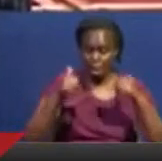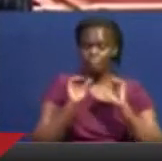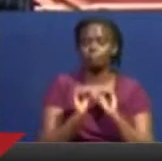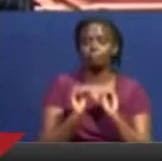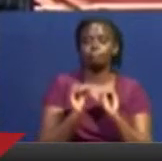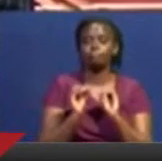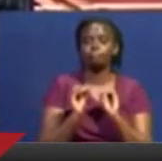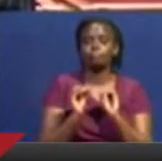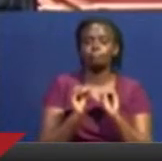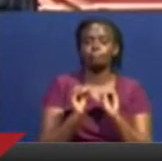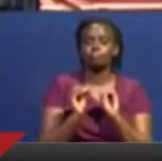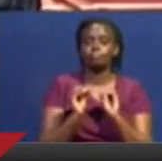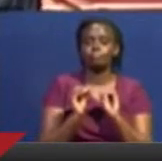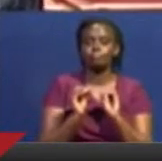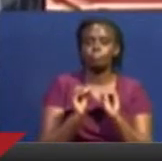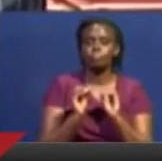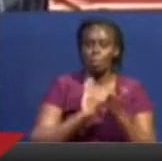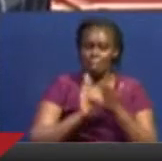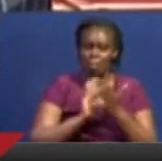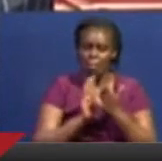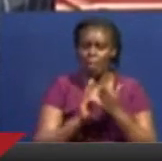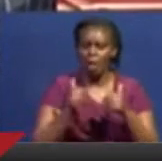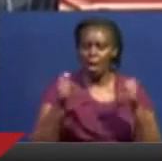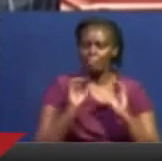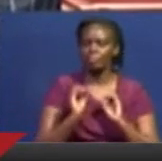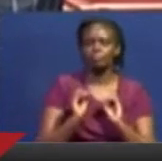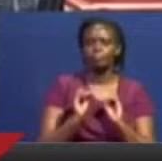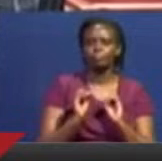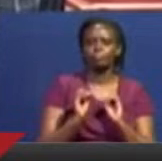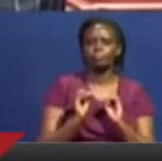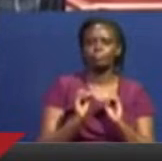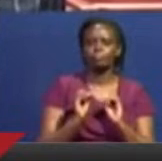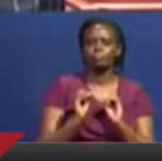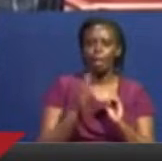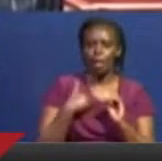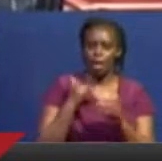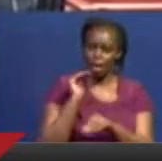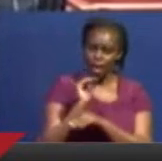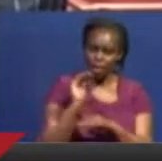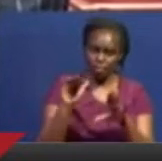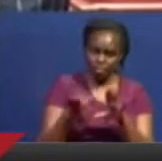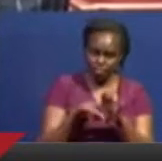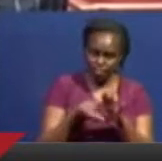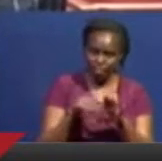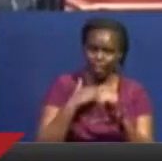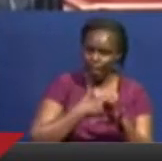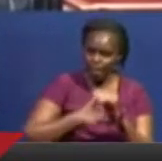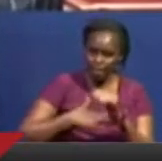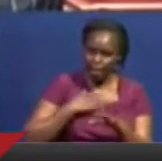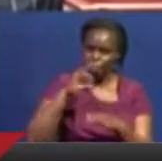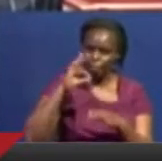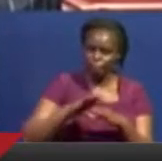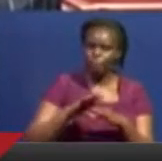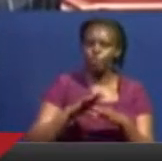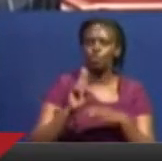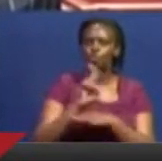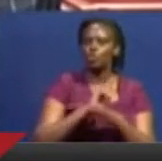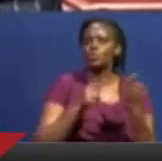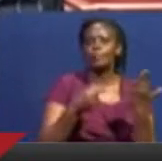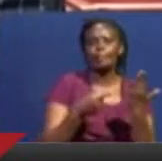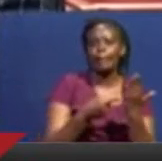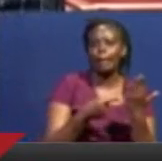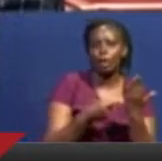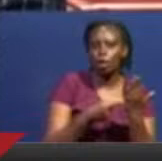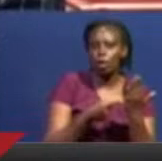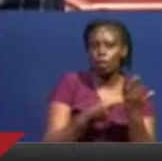gap. Let us not be in a rush to allow a gap. I beseech members, let us vote electronically. It